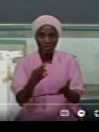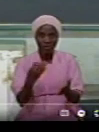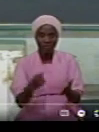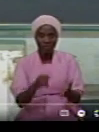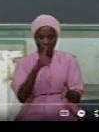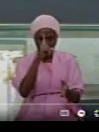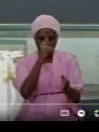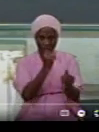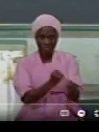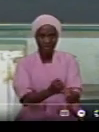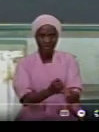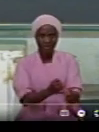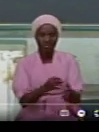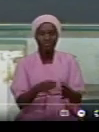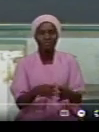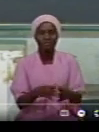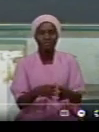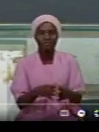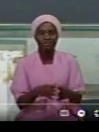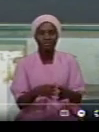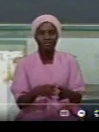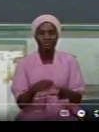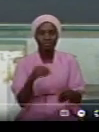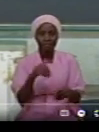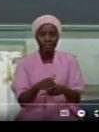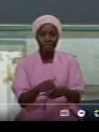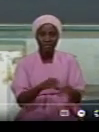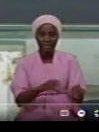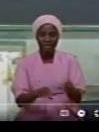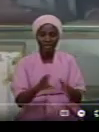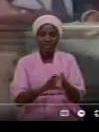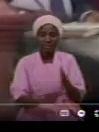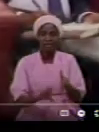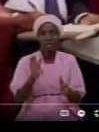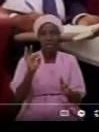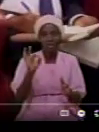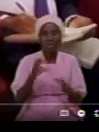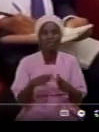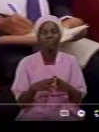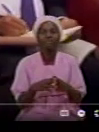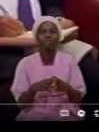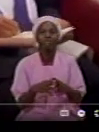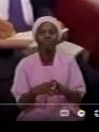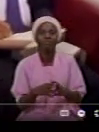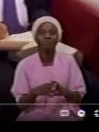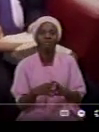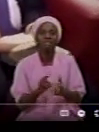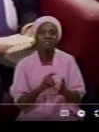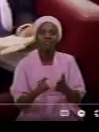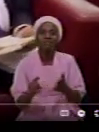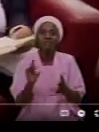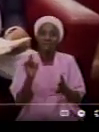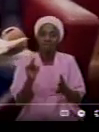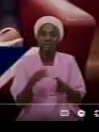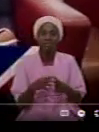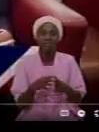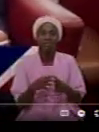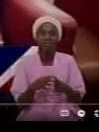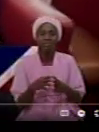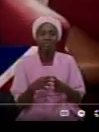Acts chapter 19, reading from verse 18.